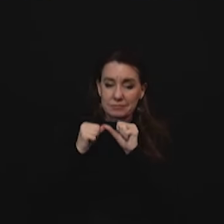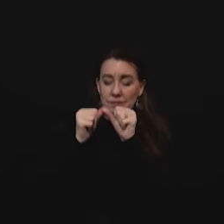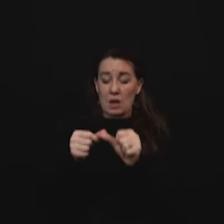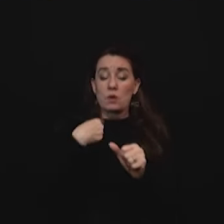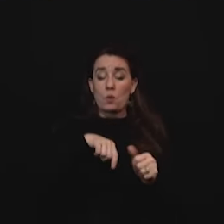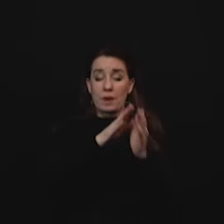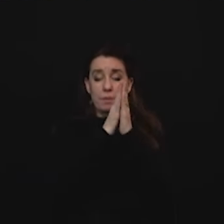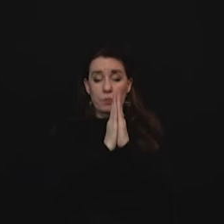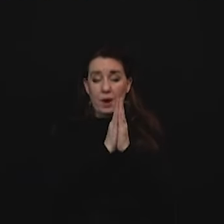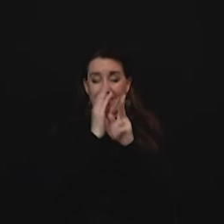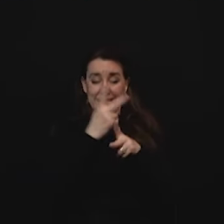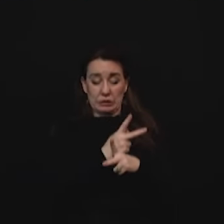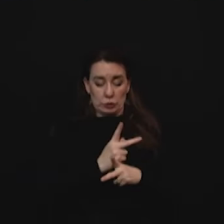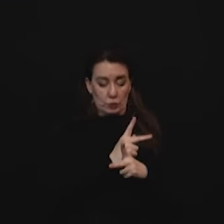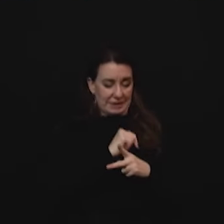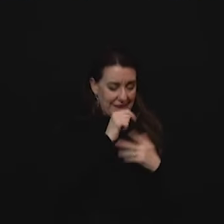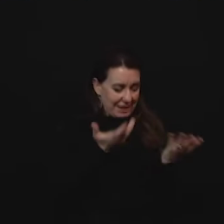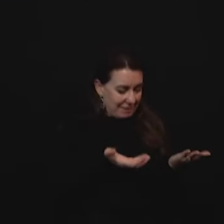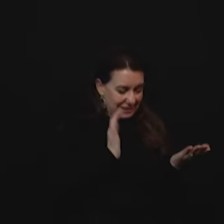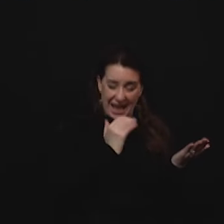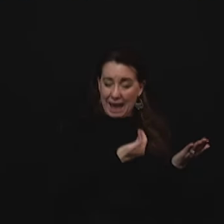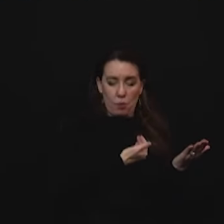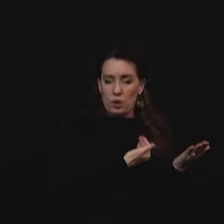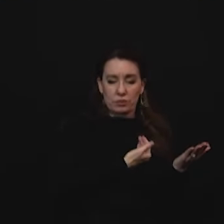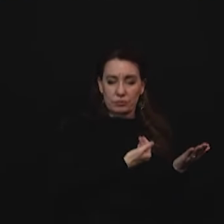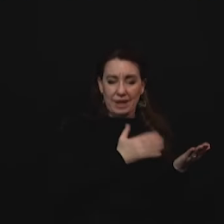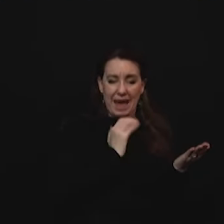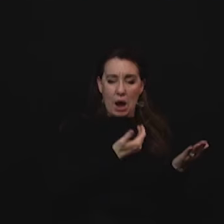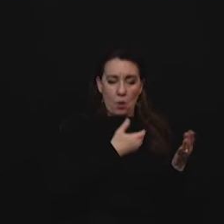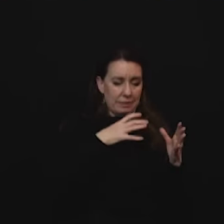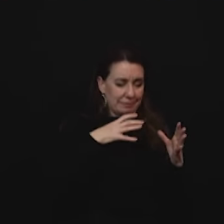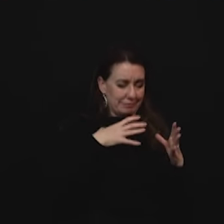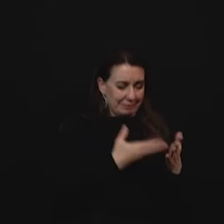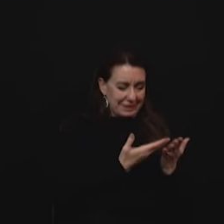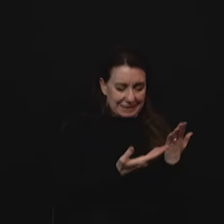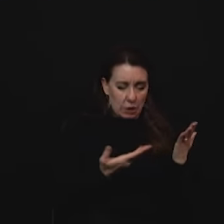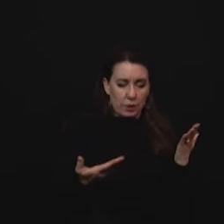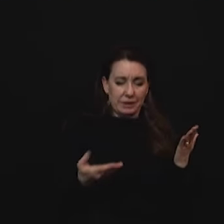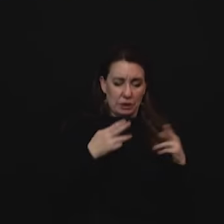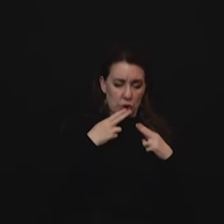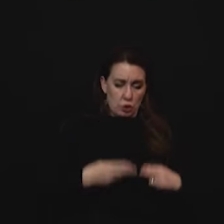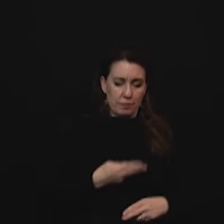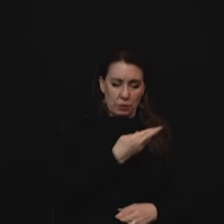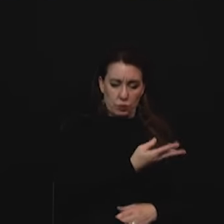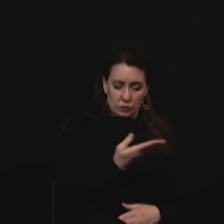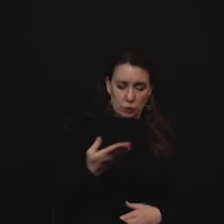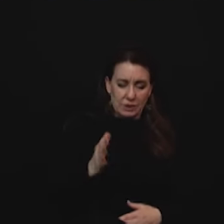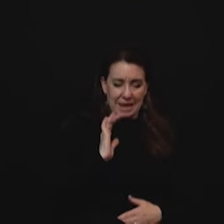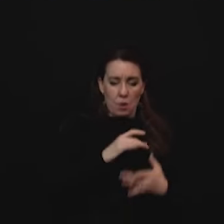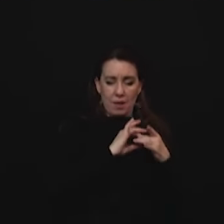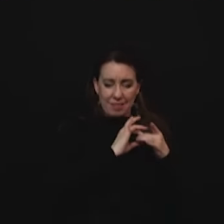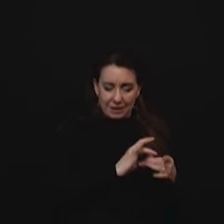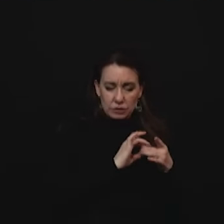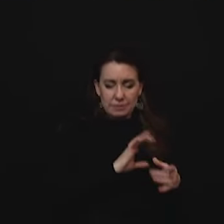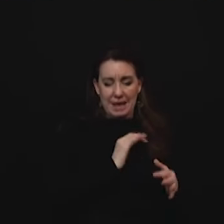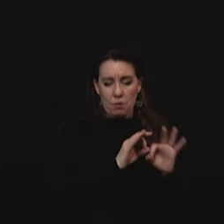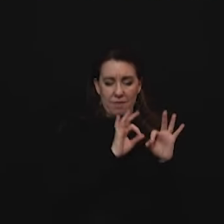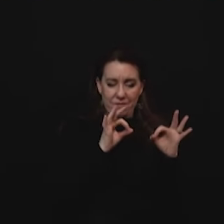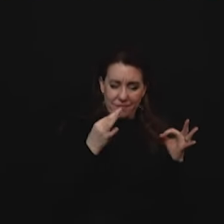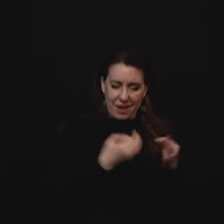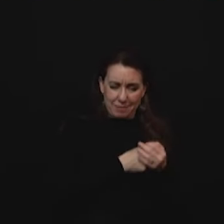as stewards, nothing we have is ours, that our material resources, our human resources, our relationships, our